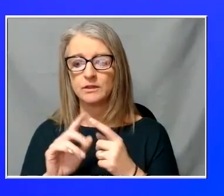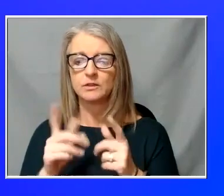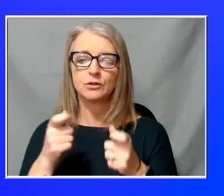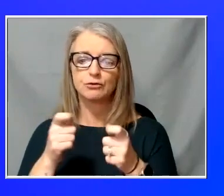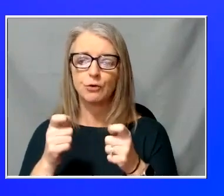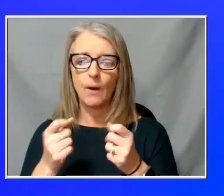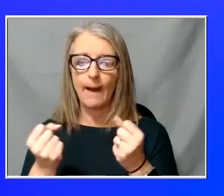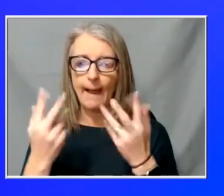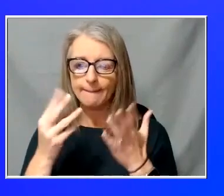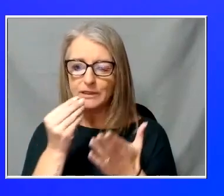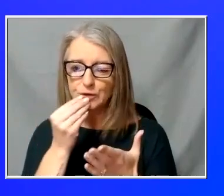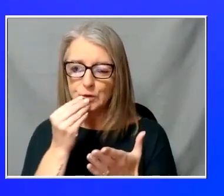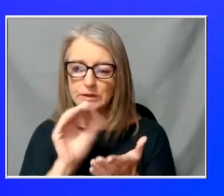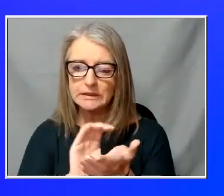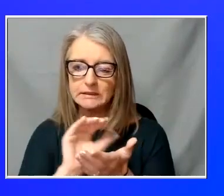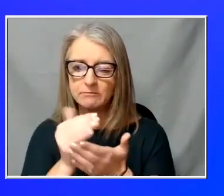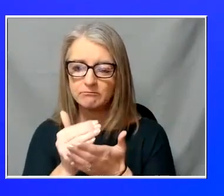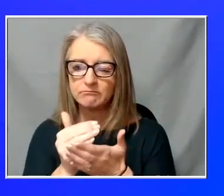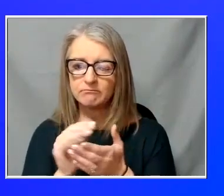the carbohydrate food,